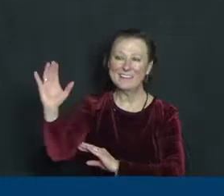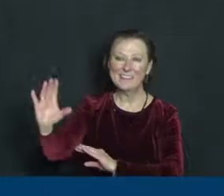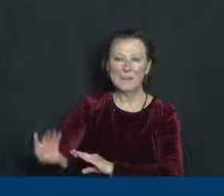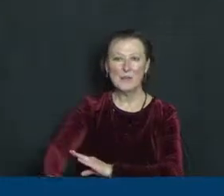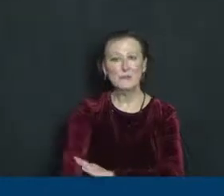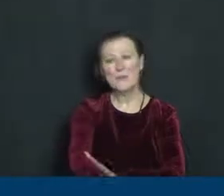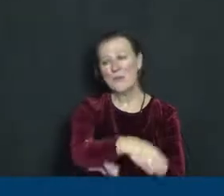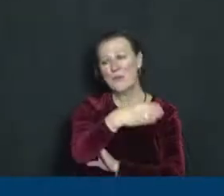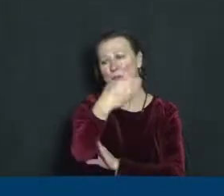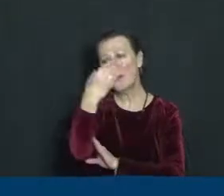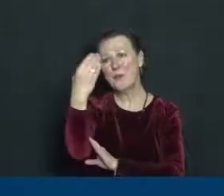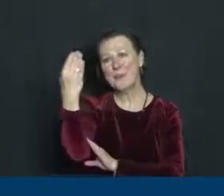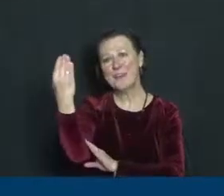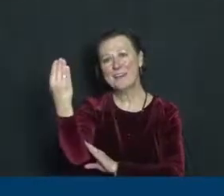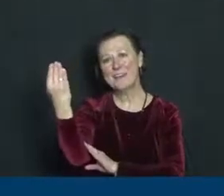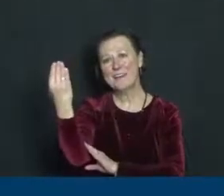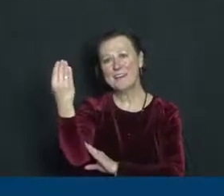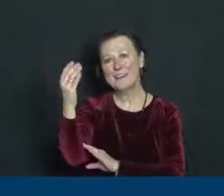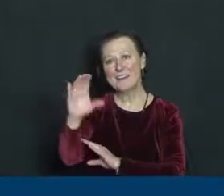Noel,